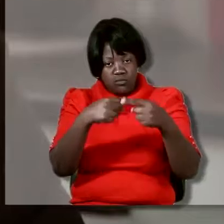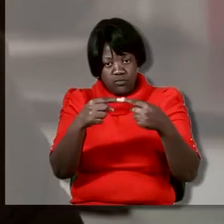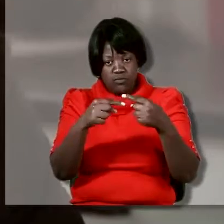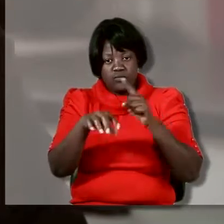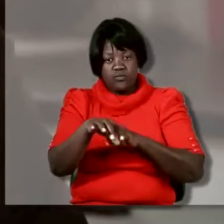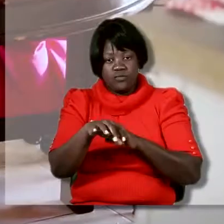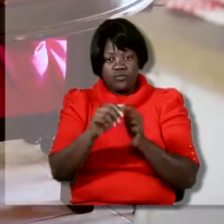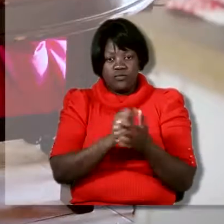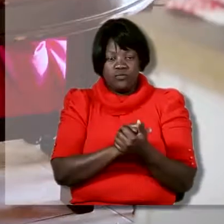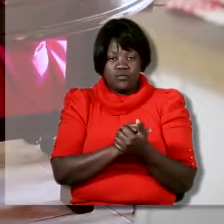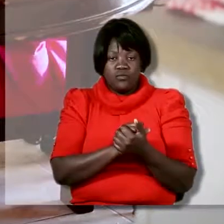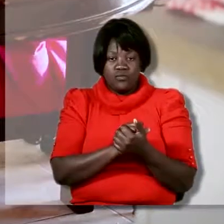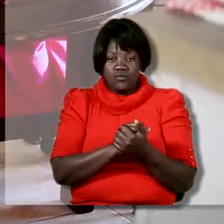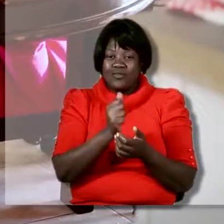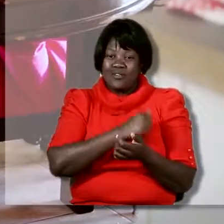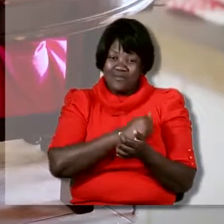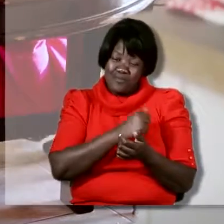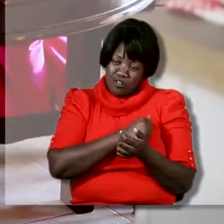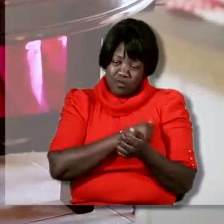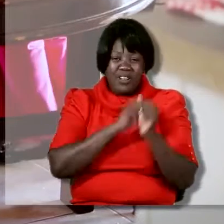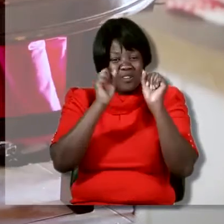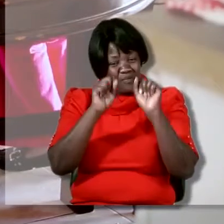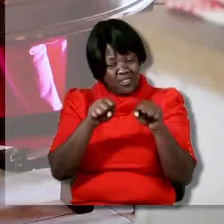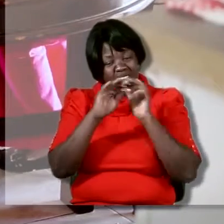to our school and teach. You are a genius.